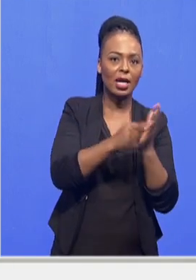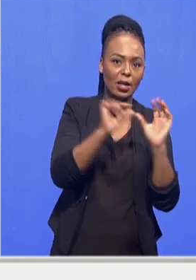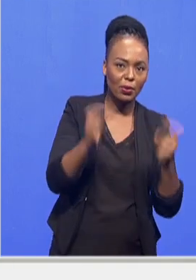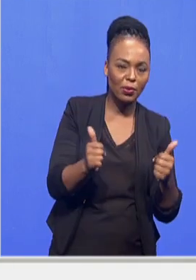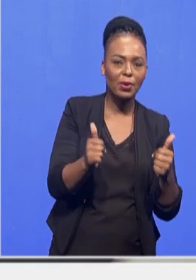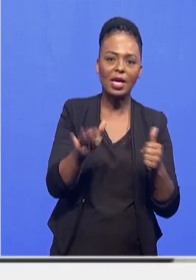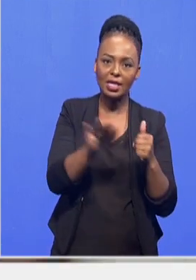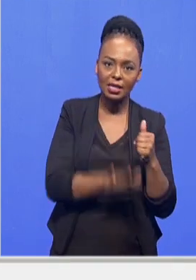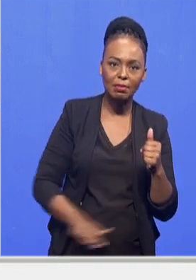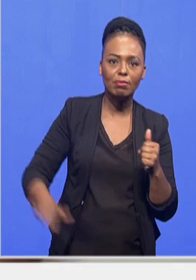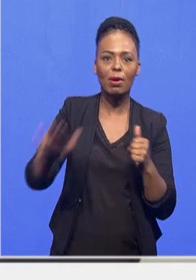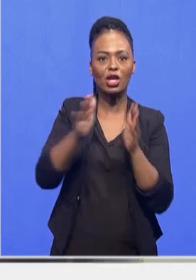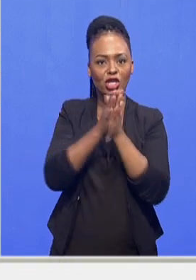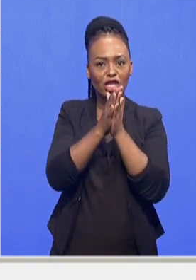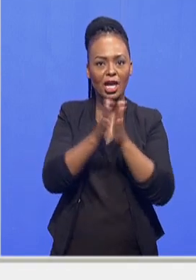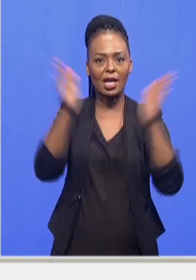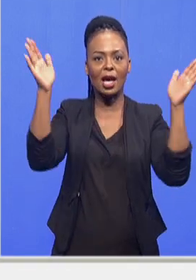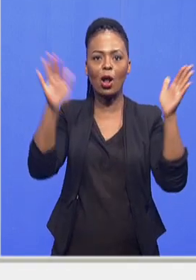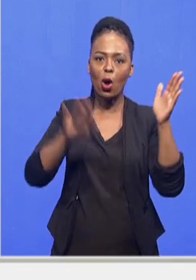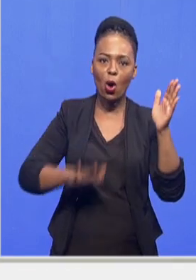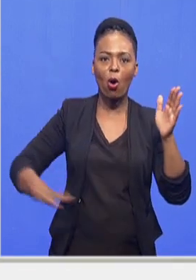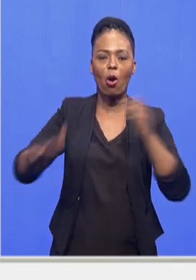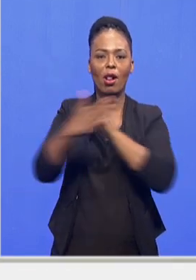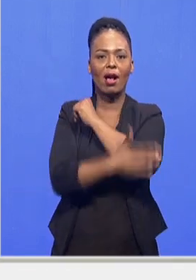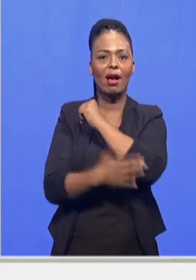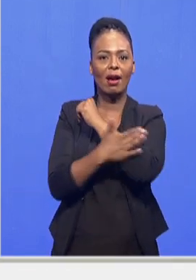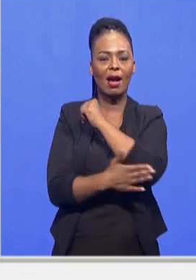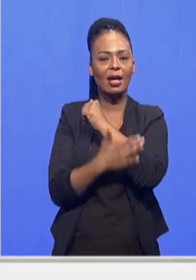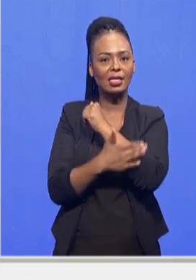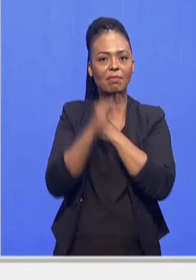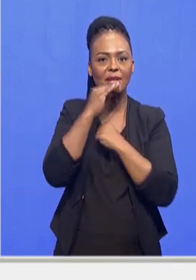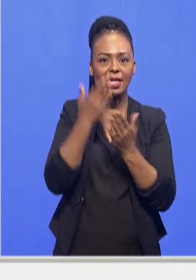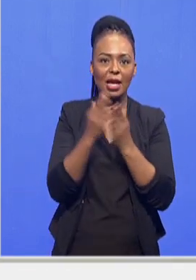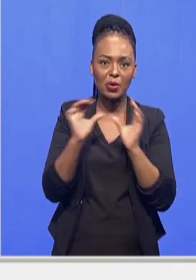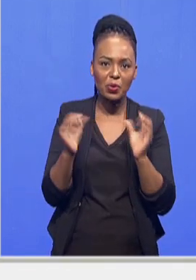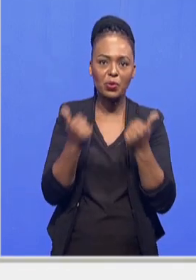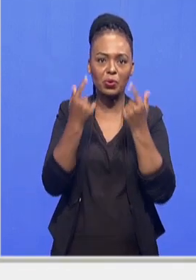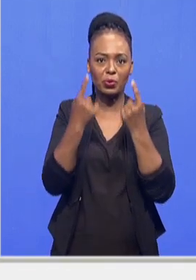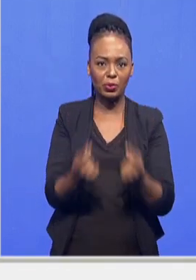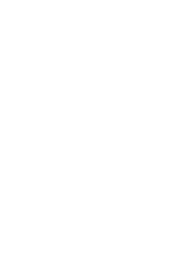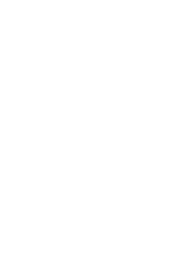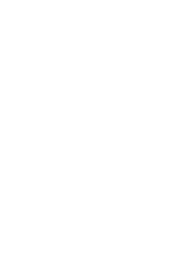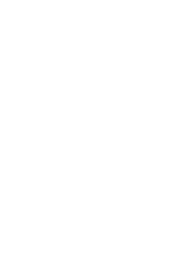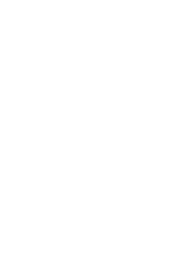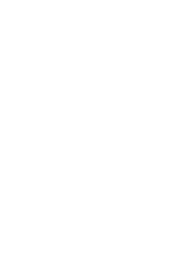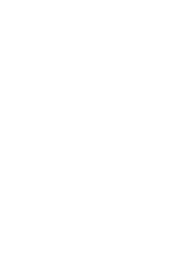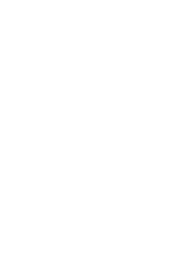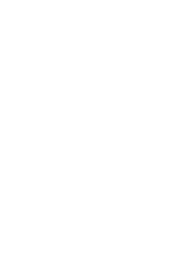general, that value chain, the energy value chain, is intact and protected. Now,